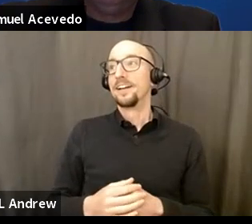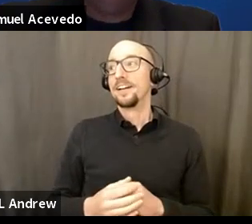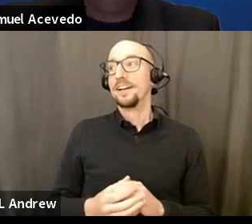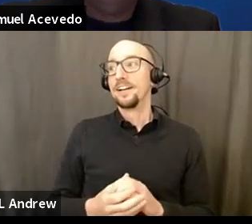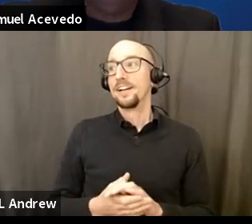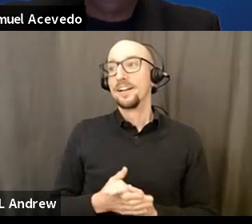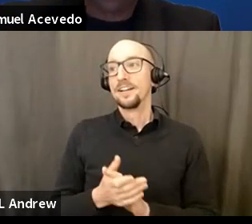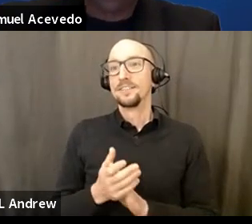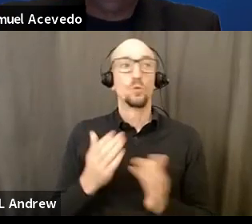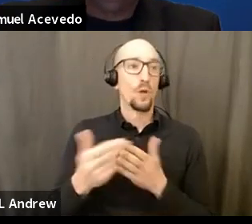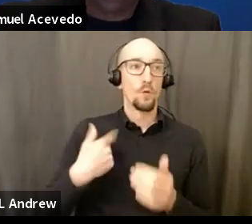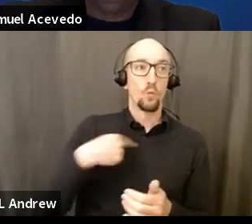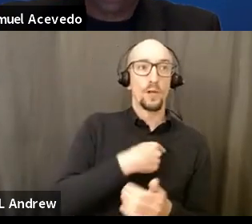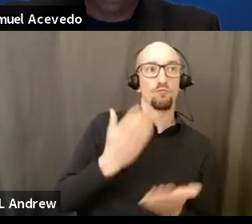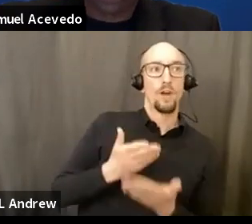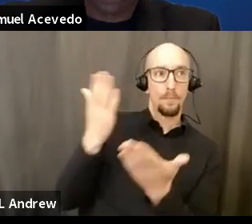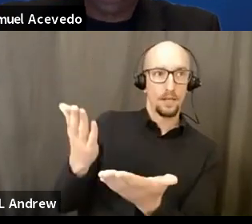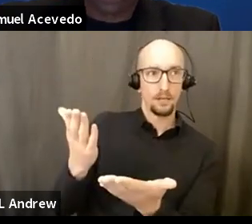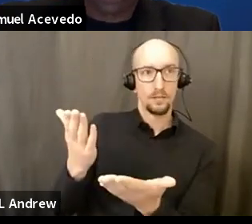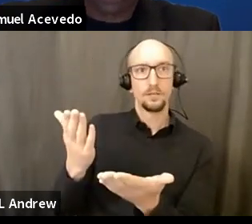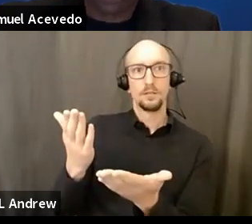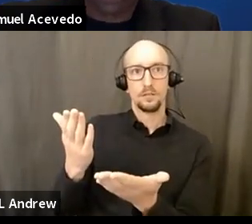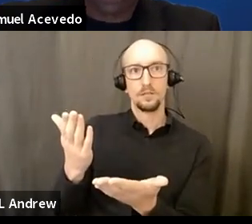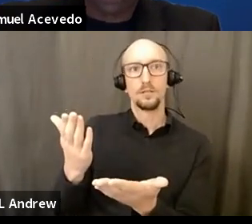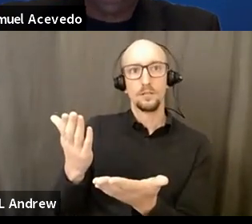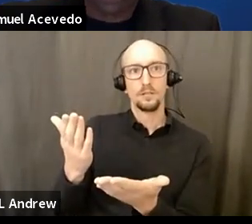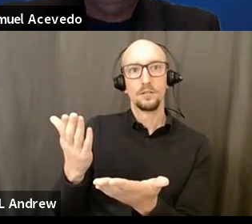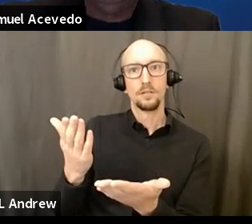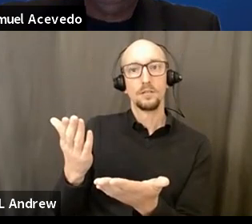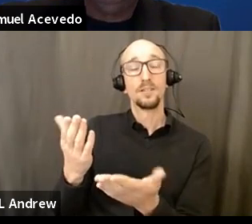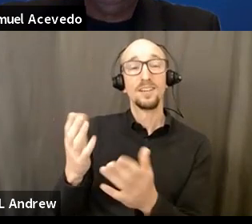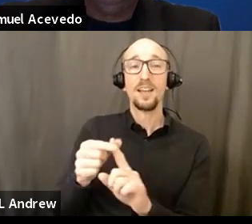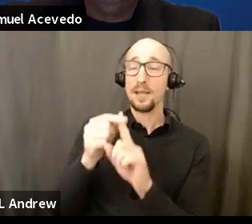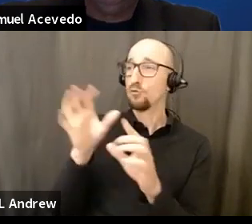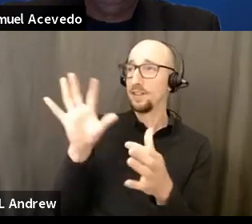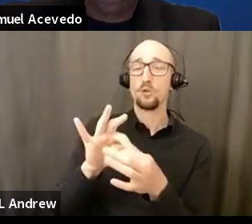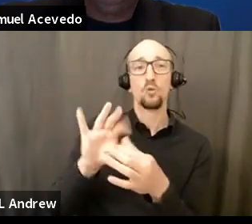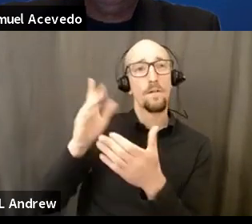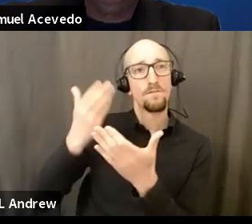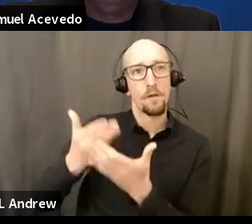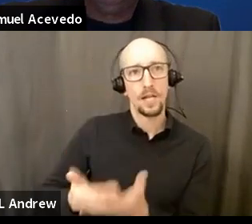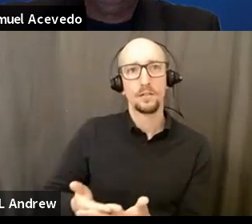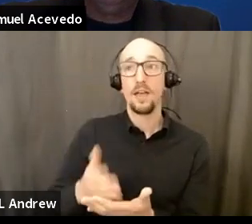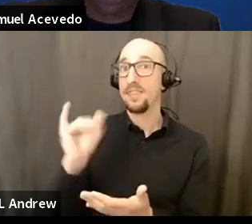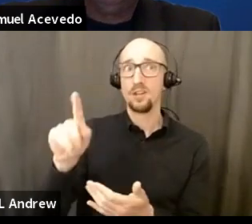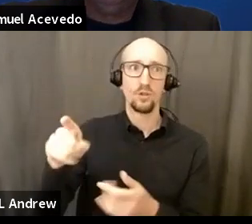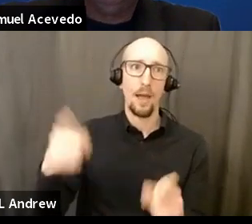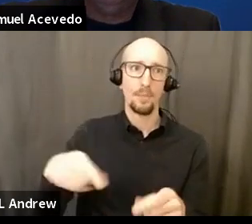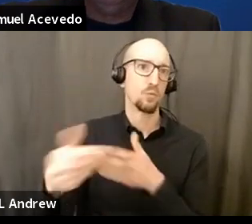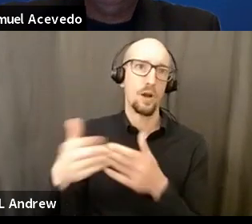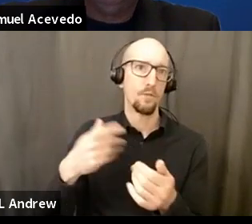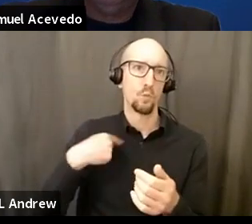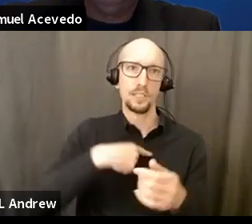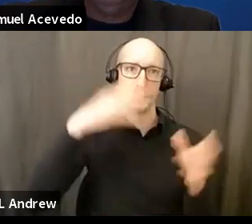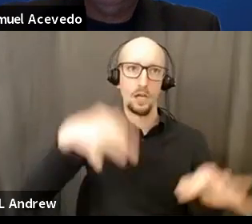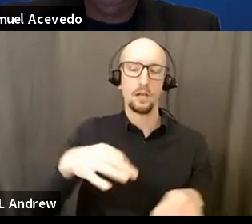the recommendations, especially as it relates to verification, because that should happen regardless. But Tanisha, I